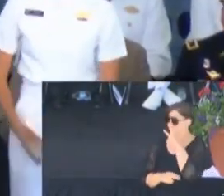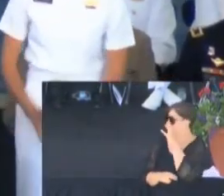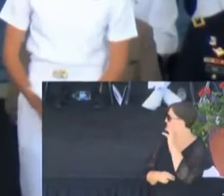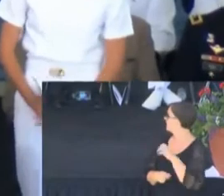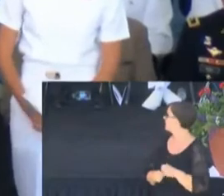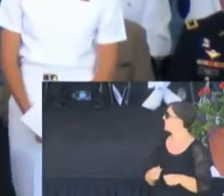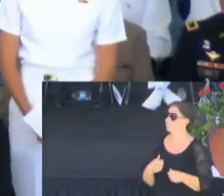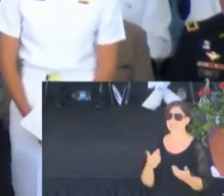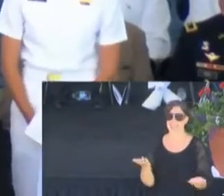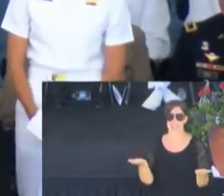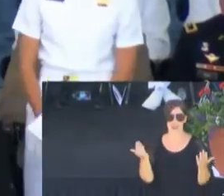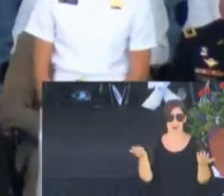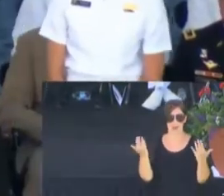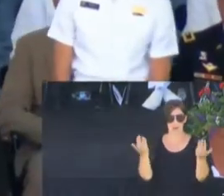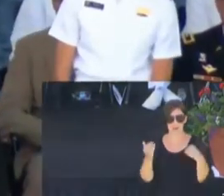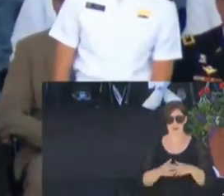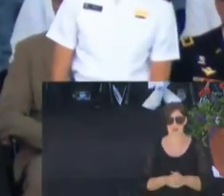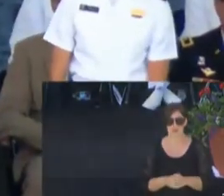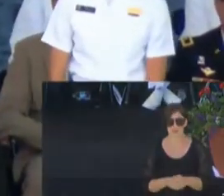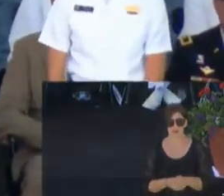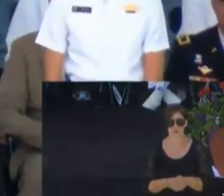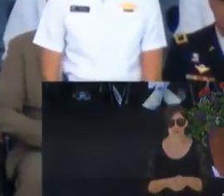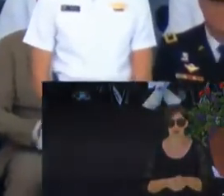Let's go, 2018. Get on up!